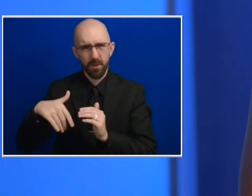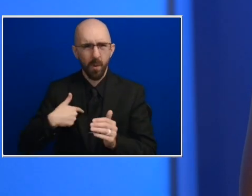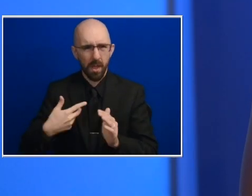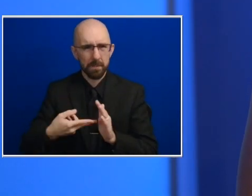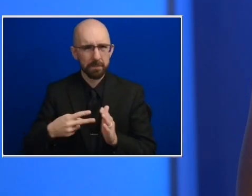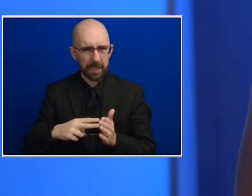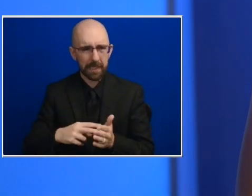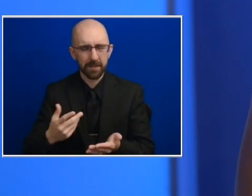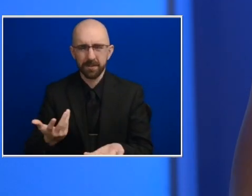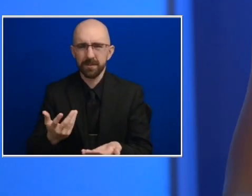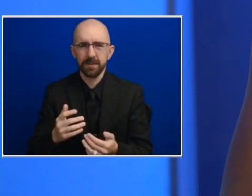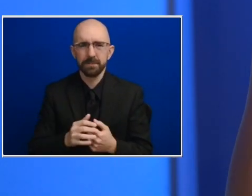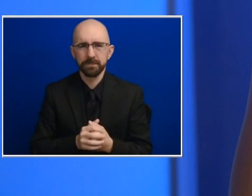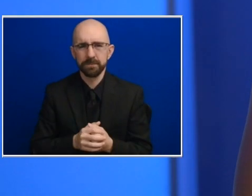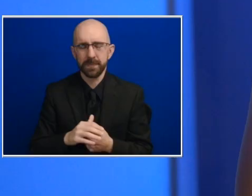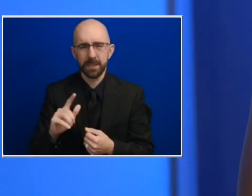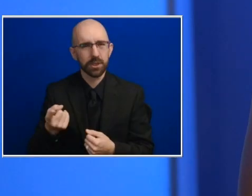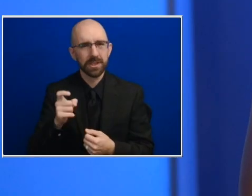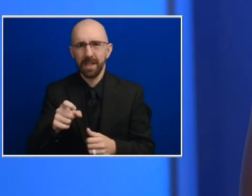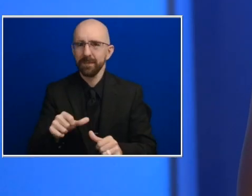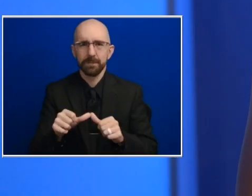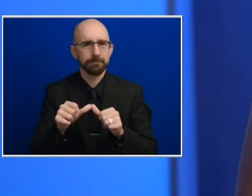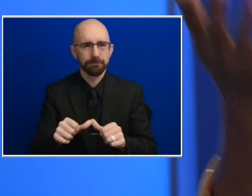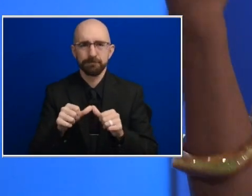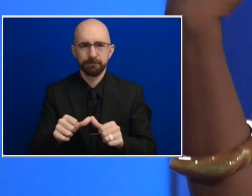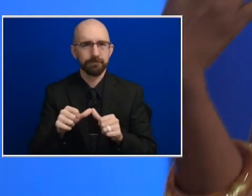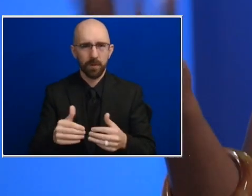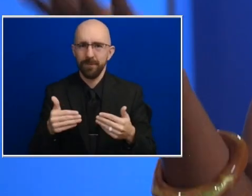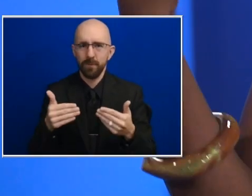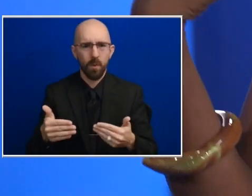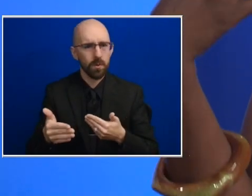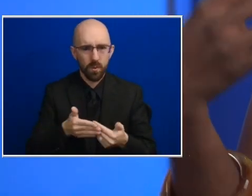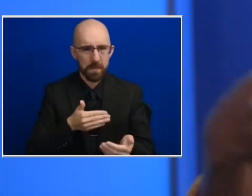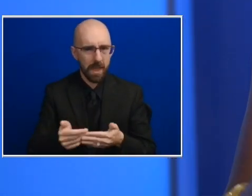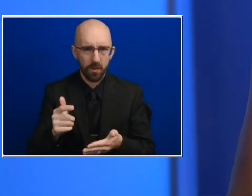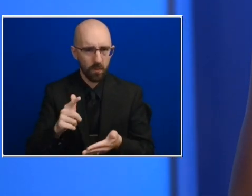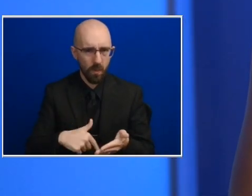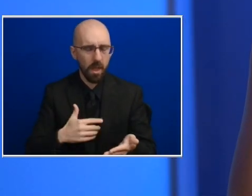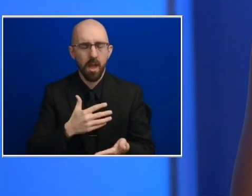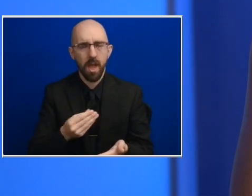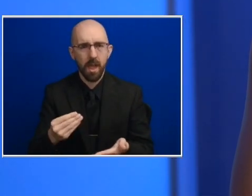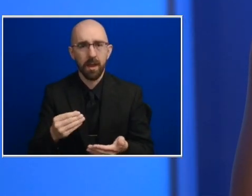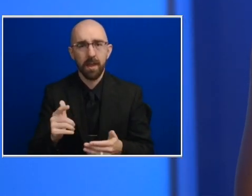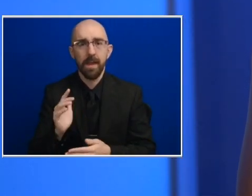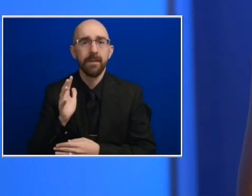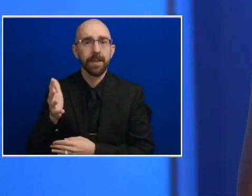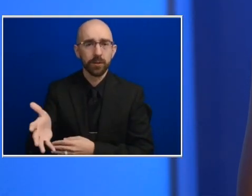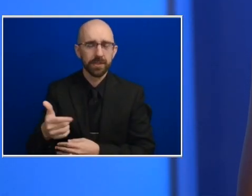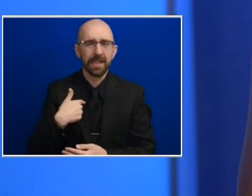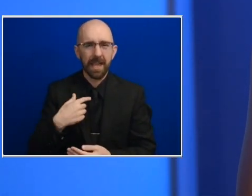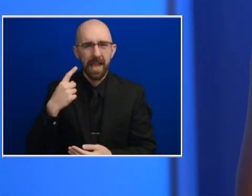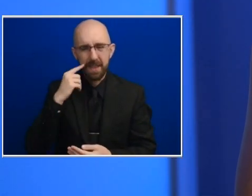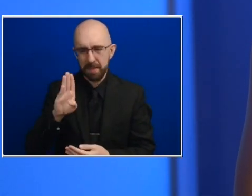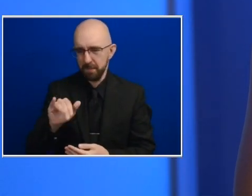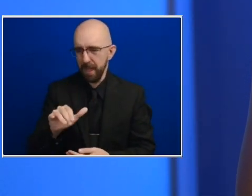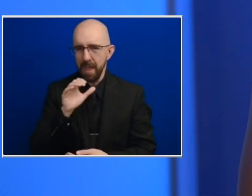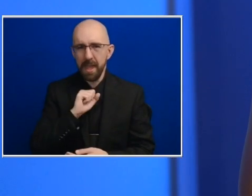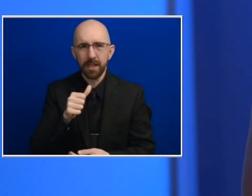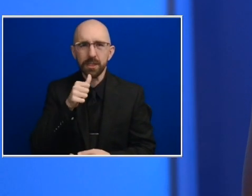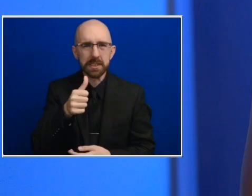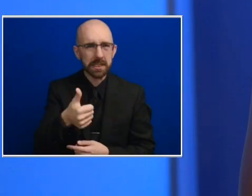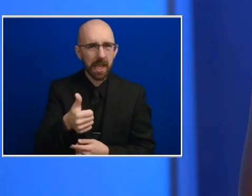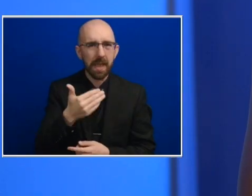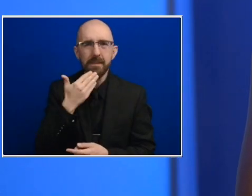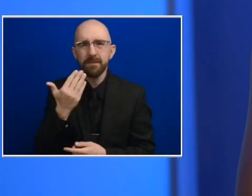to, you just got to keep going forward no matter what. And eventually, I think by the age of 10 or 15, I